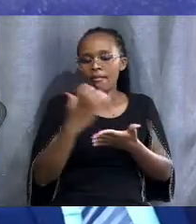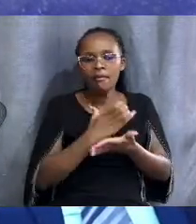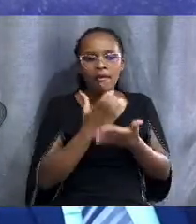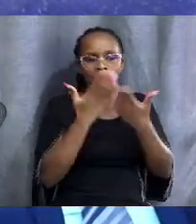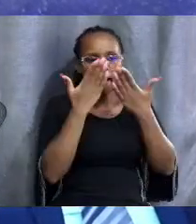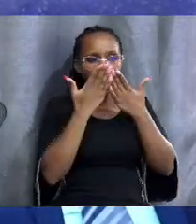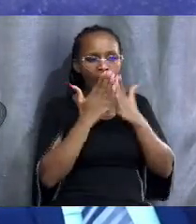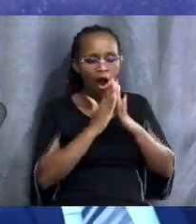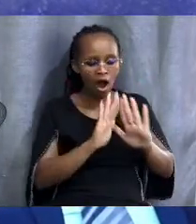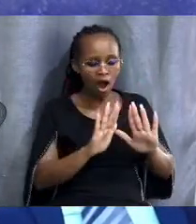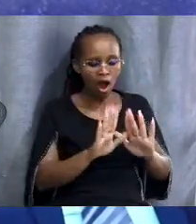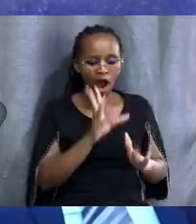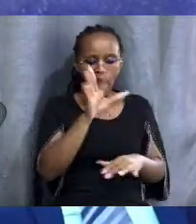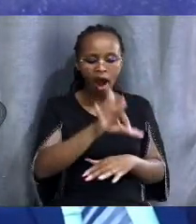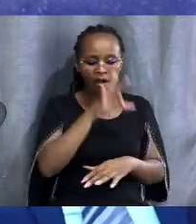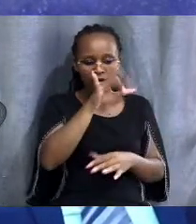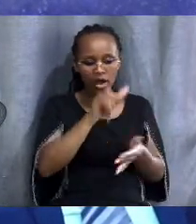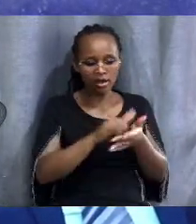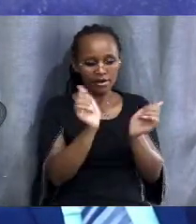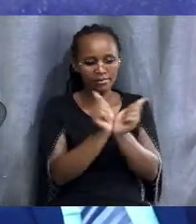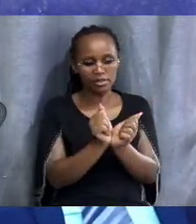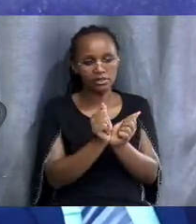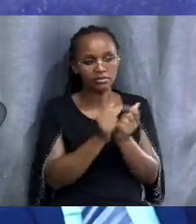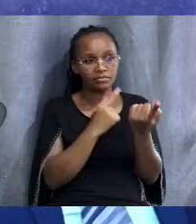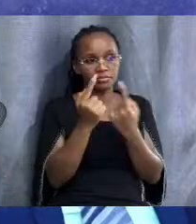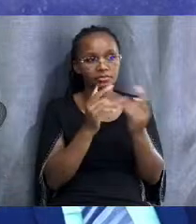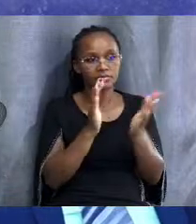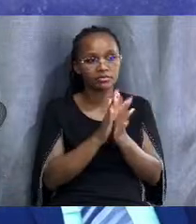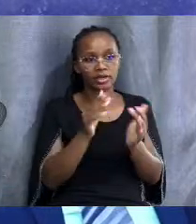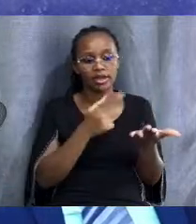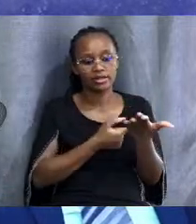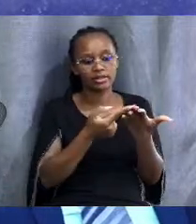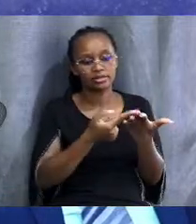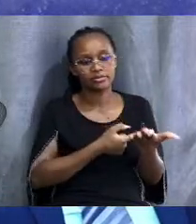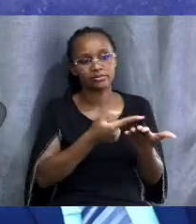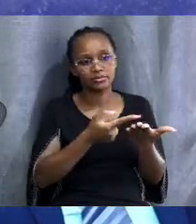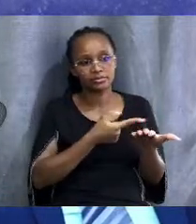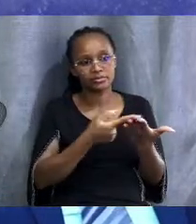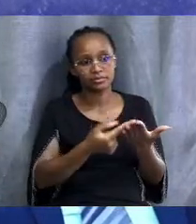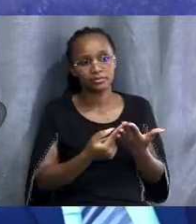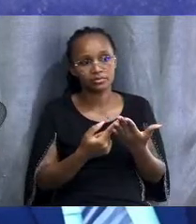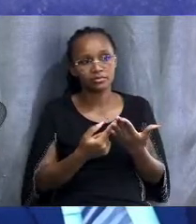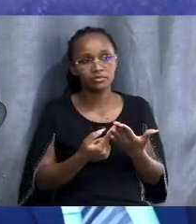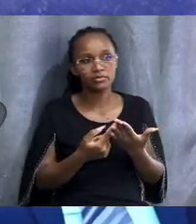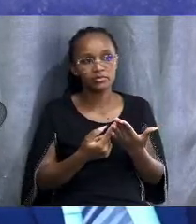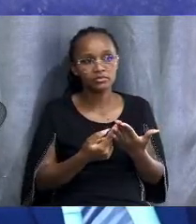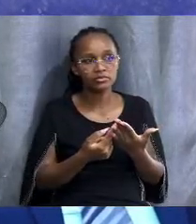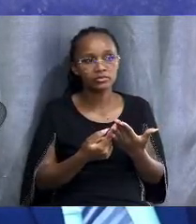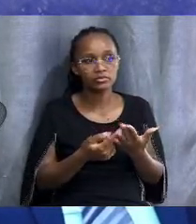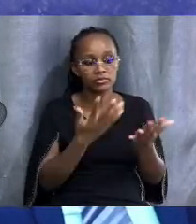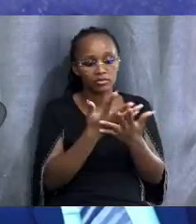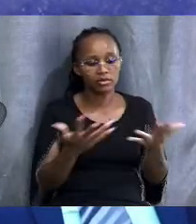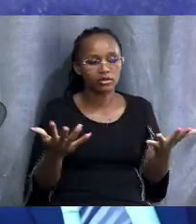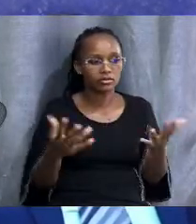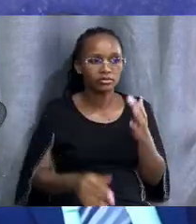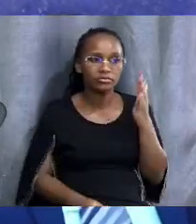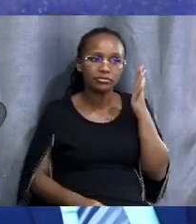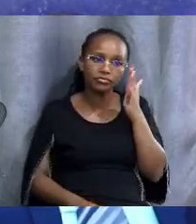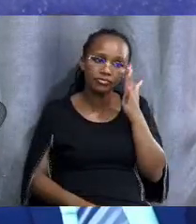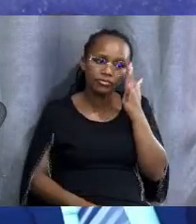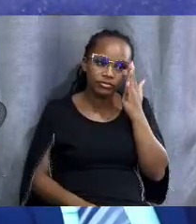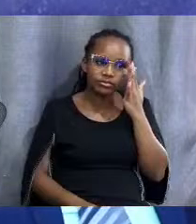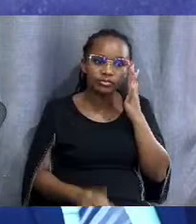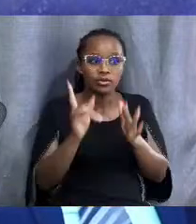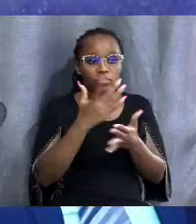chapters, you will find Paul addressing and discussing very pertinent issues.